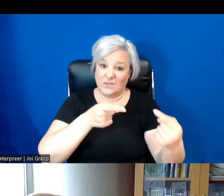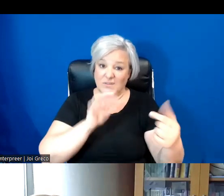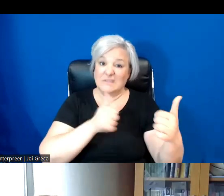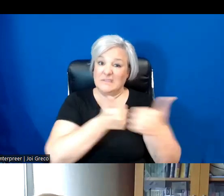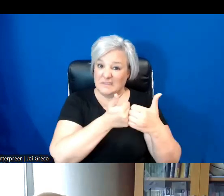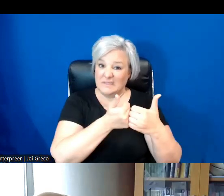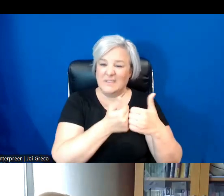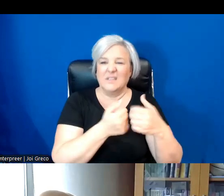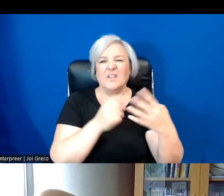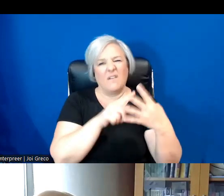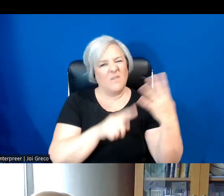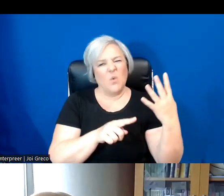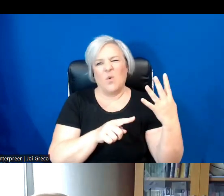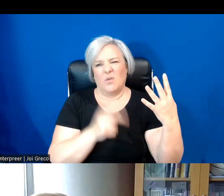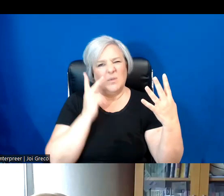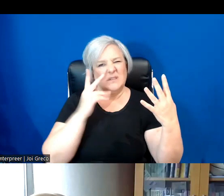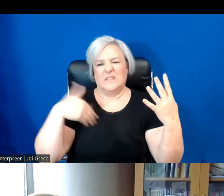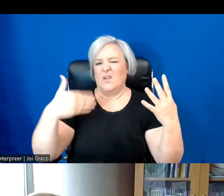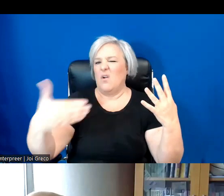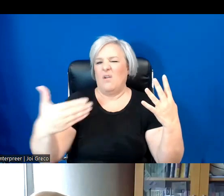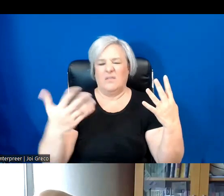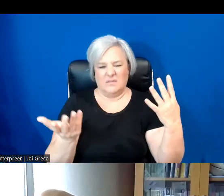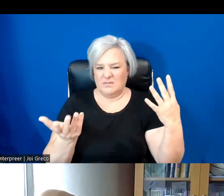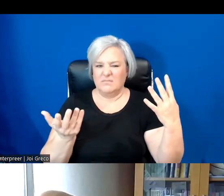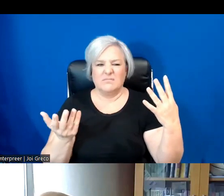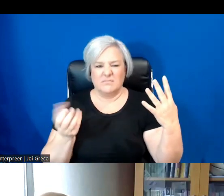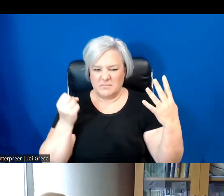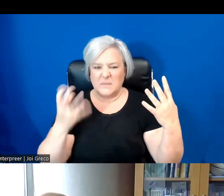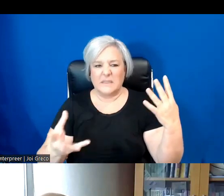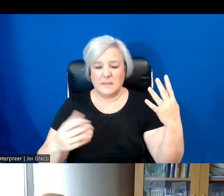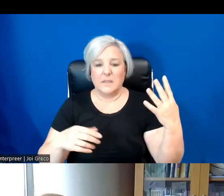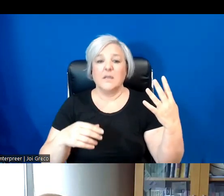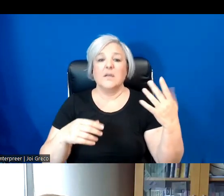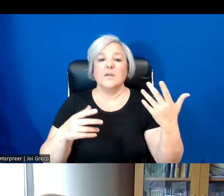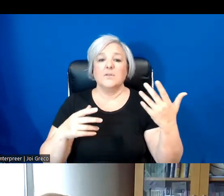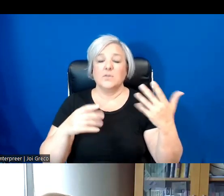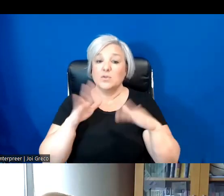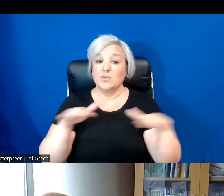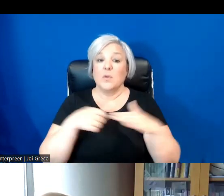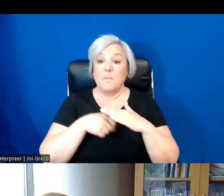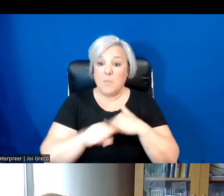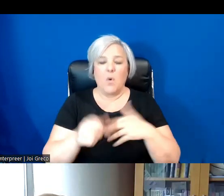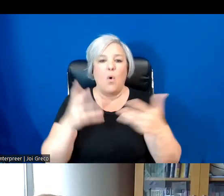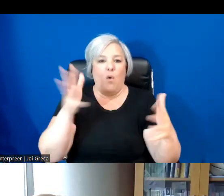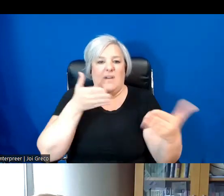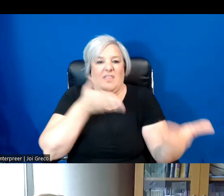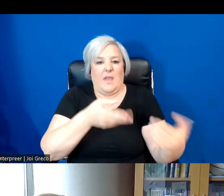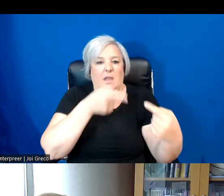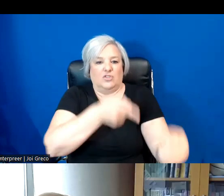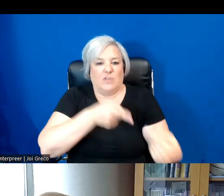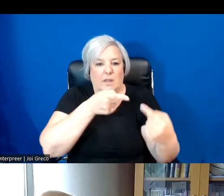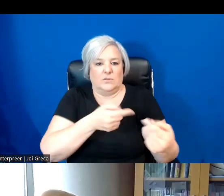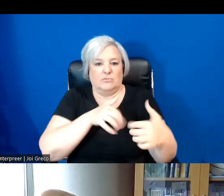came in pretty common because we saw there was kind of a divide there. And so kids that were born with 4 or more pre-birth challenges, there was